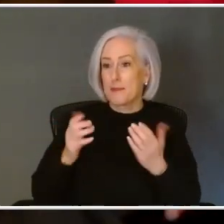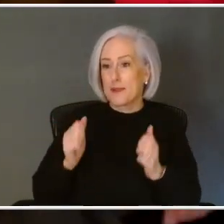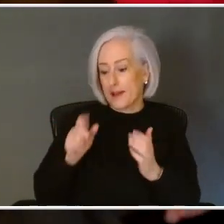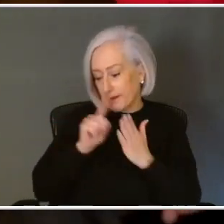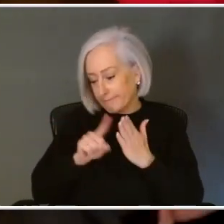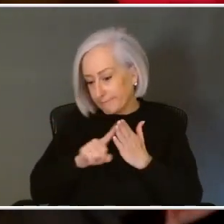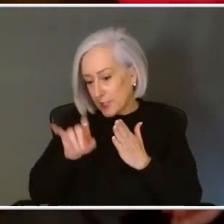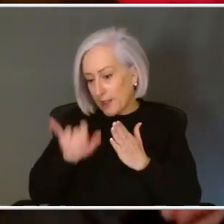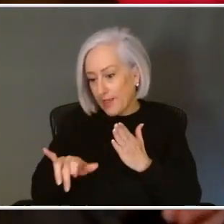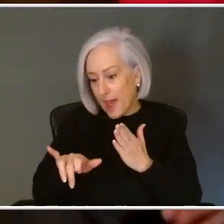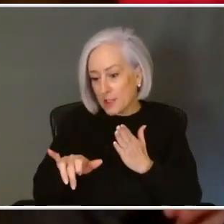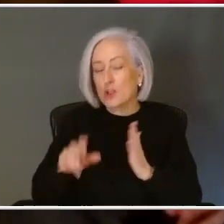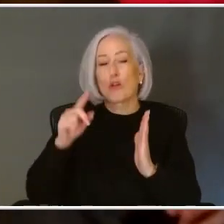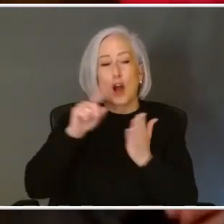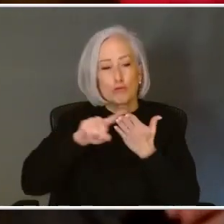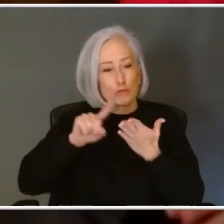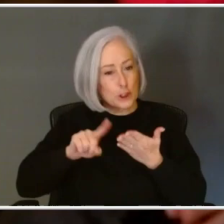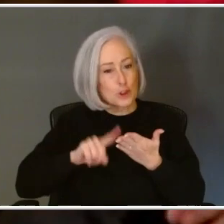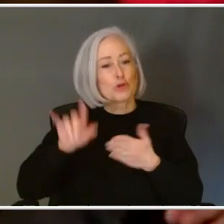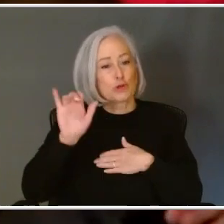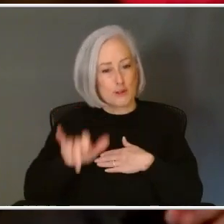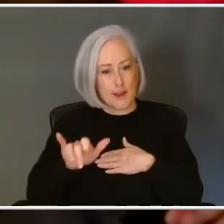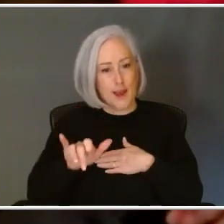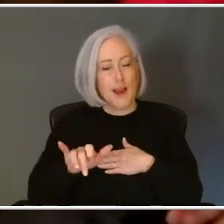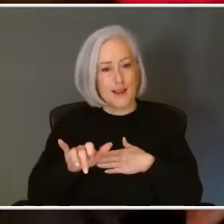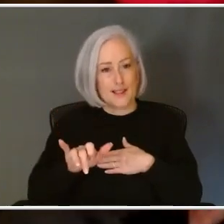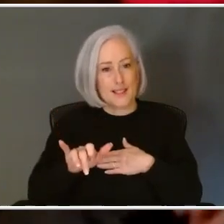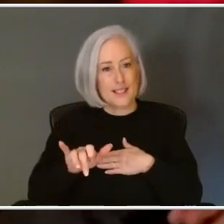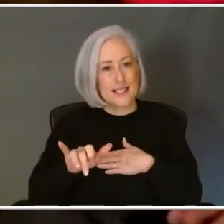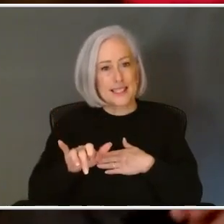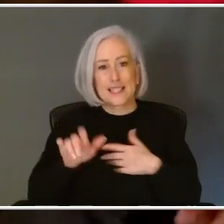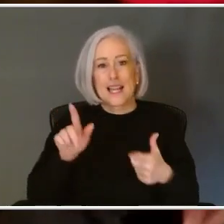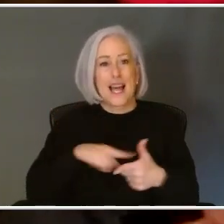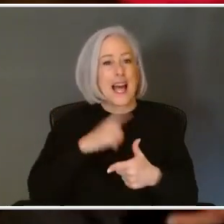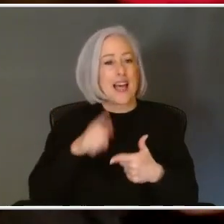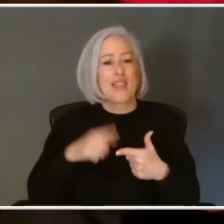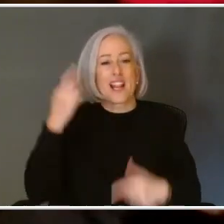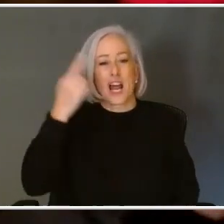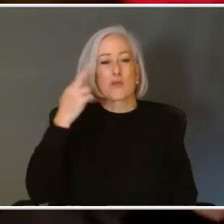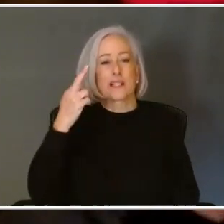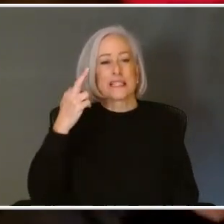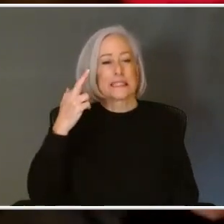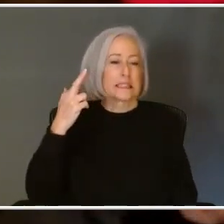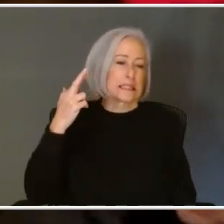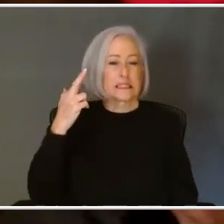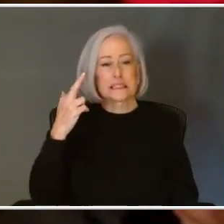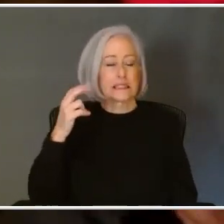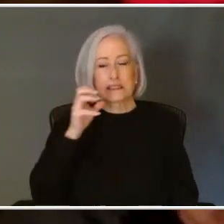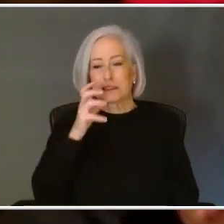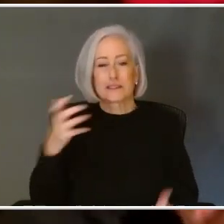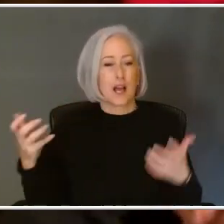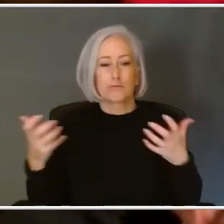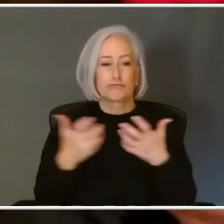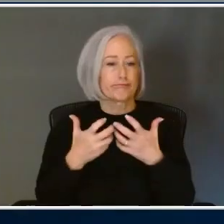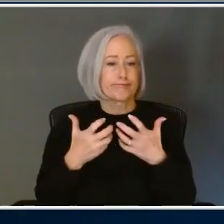that. So I did for a while. And then I just realized it wasn't really what I wanted to do.